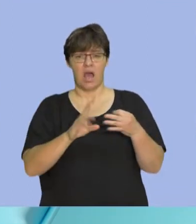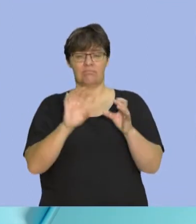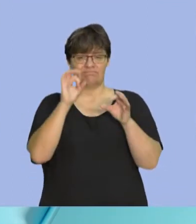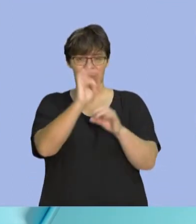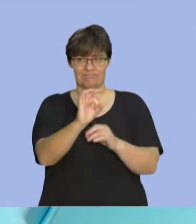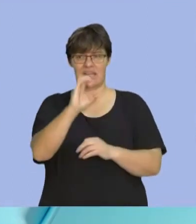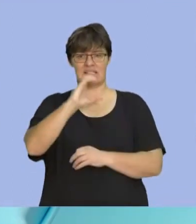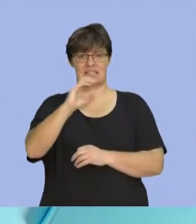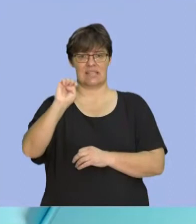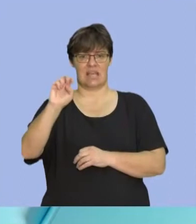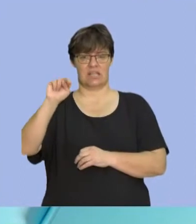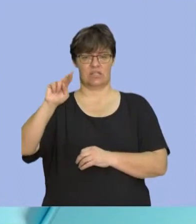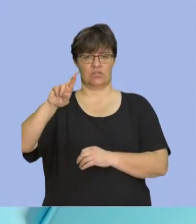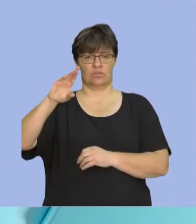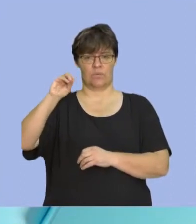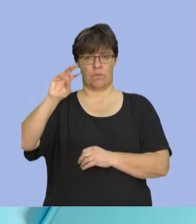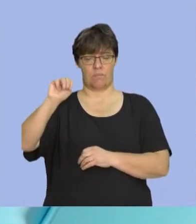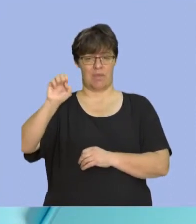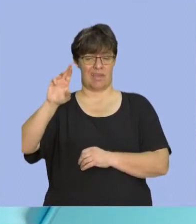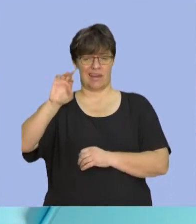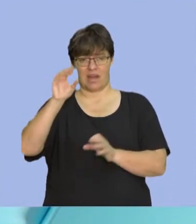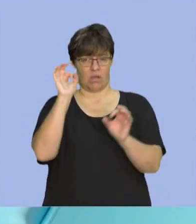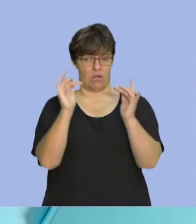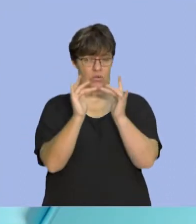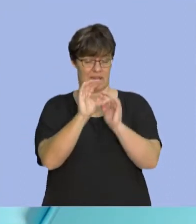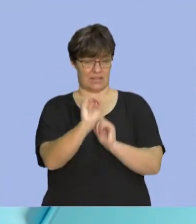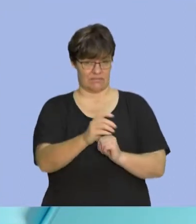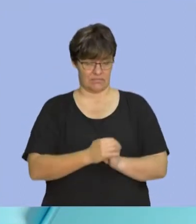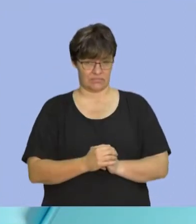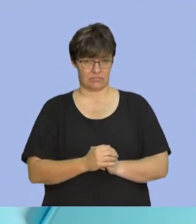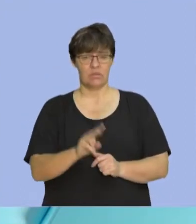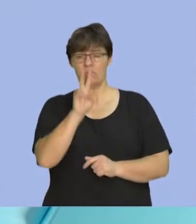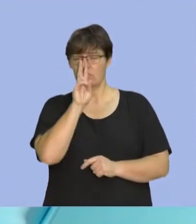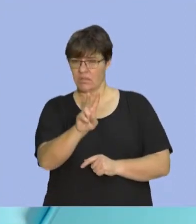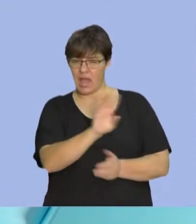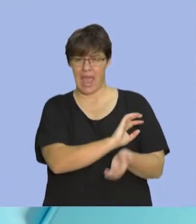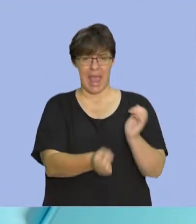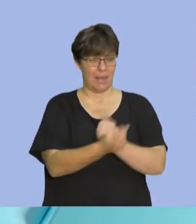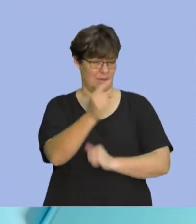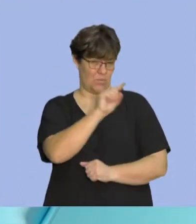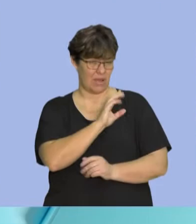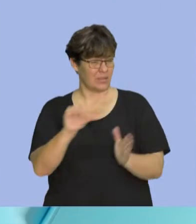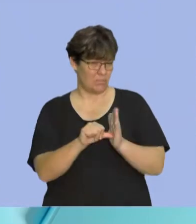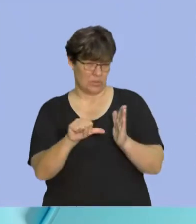the centromere. Let's look at the purpose of mitosis. It's important that we understand why it occurs and also where it